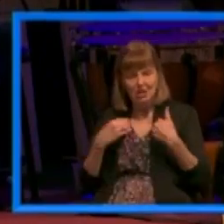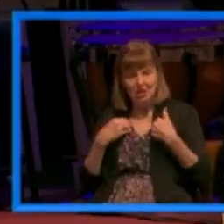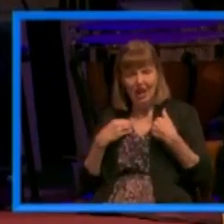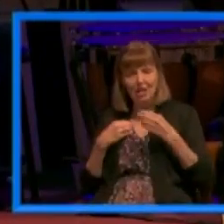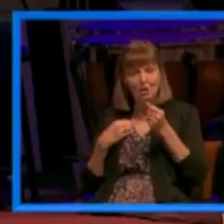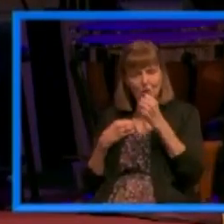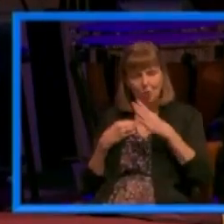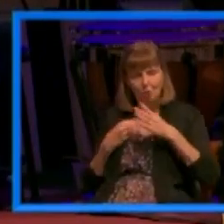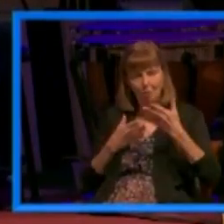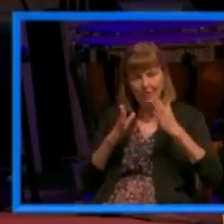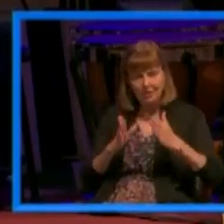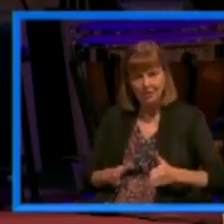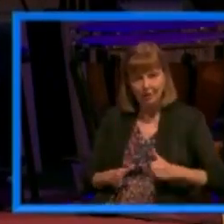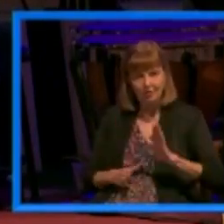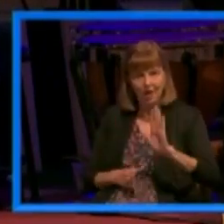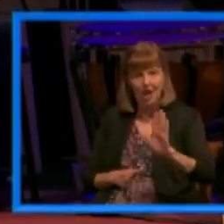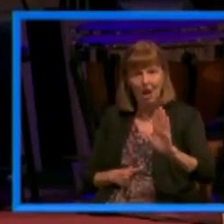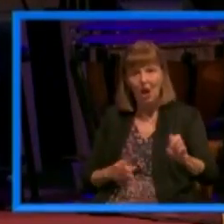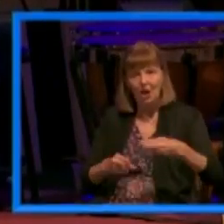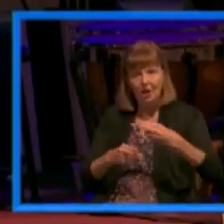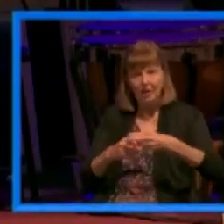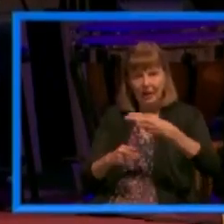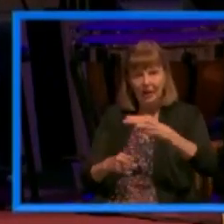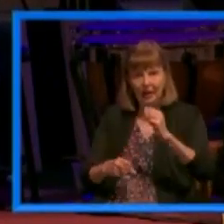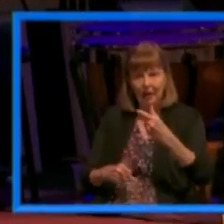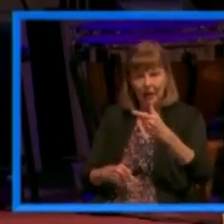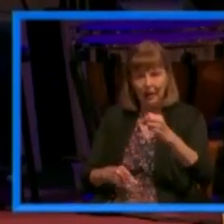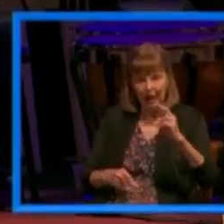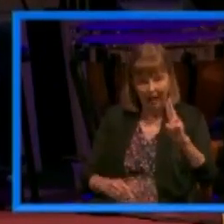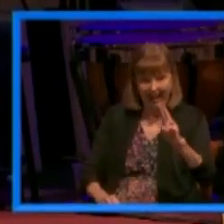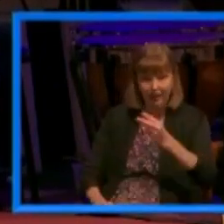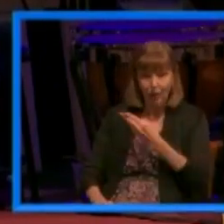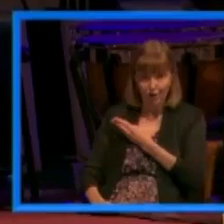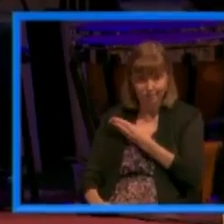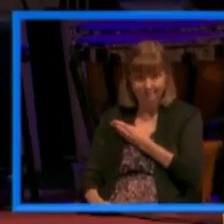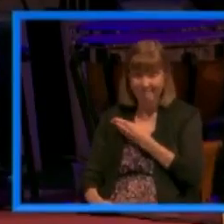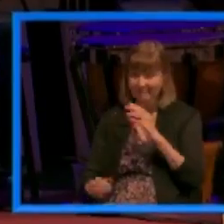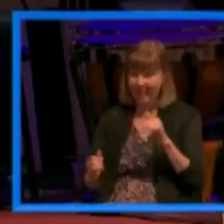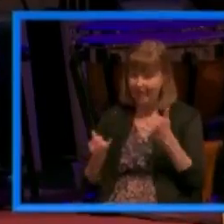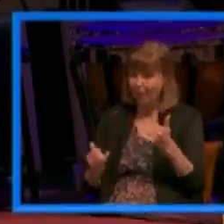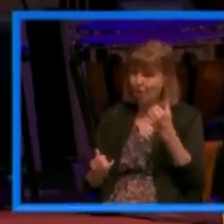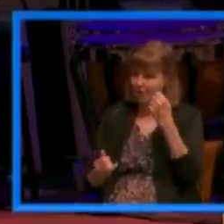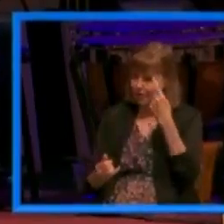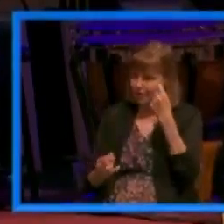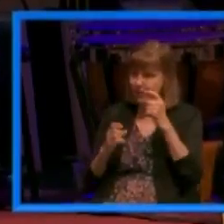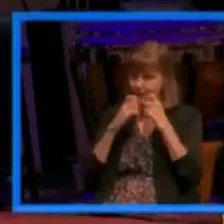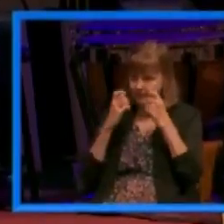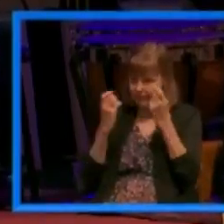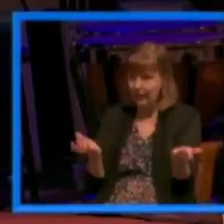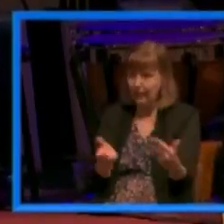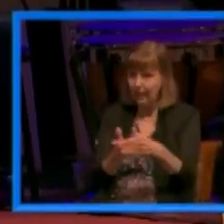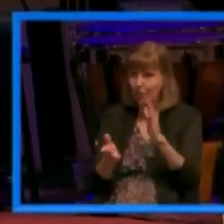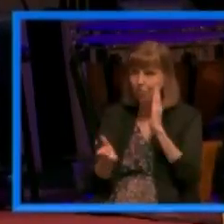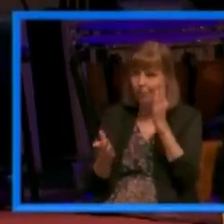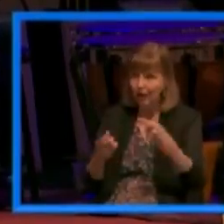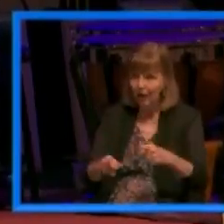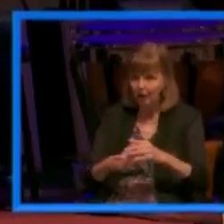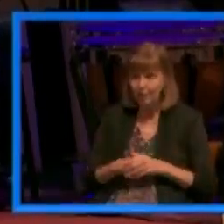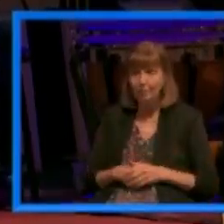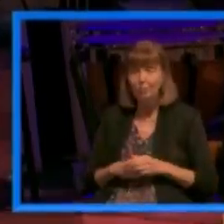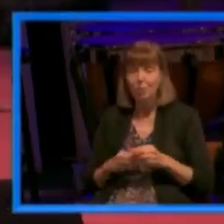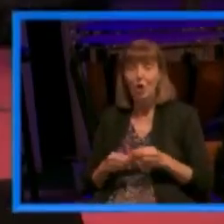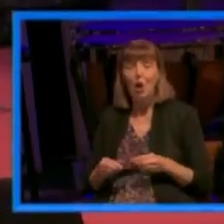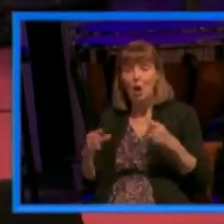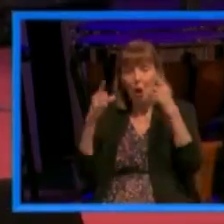Now, we understand now that sin is about to come in. The author of Genesis, Moses himself, is recording this story to make